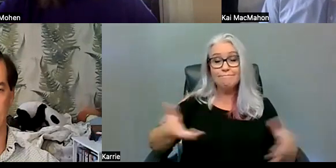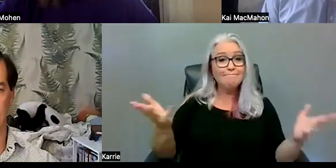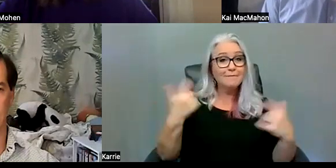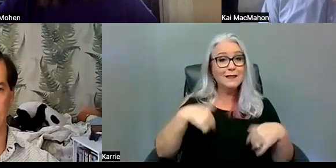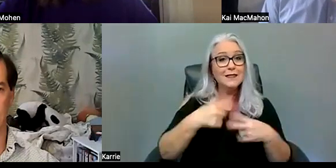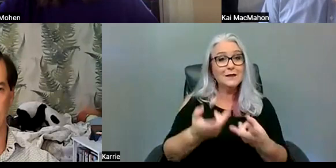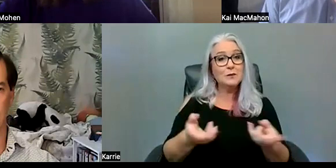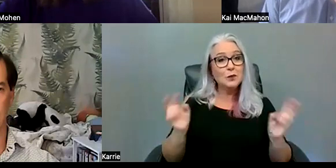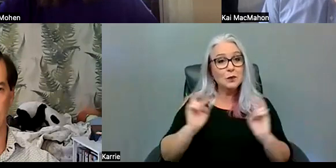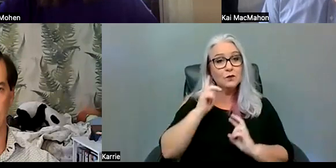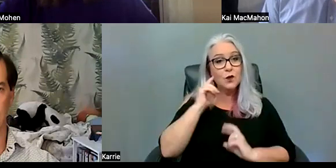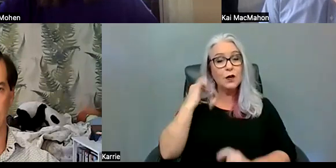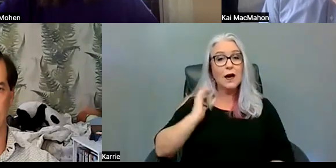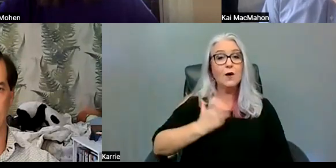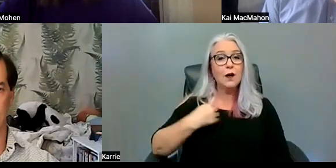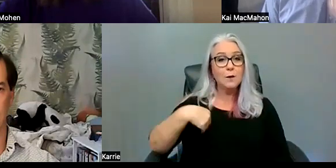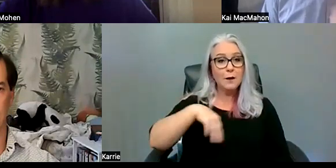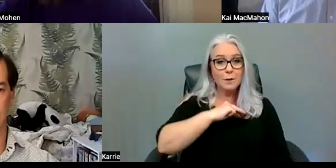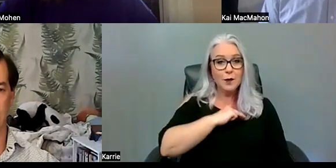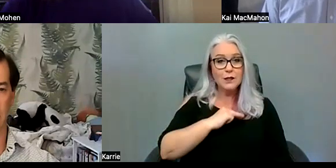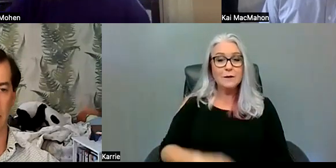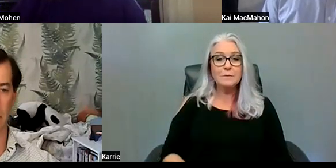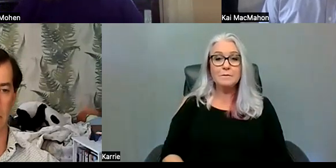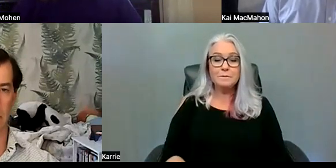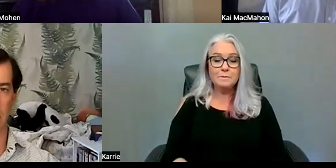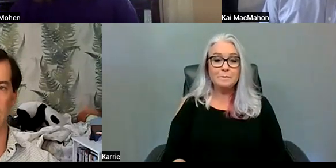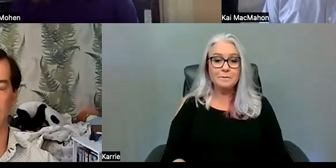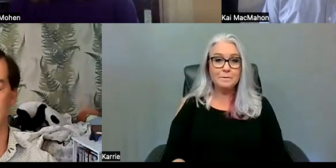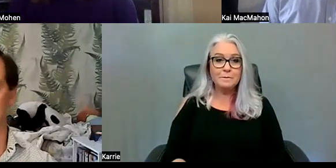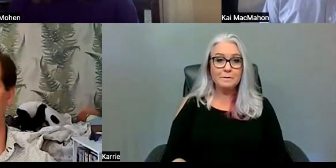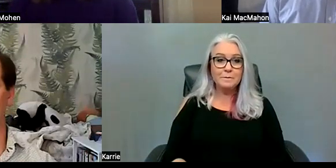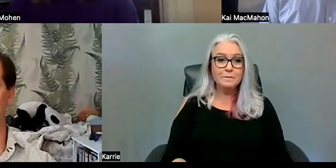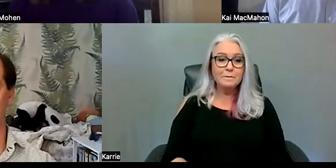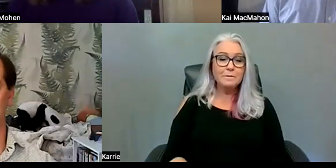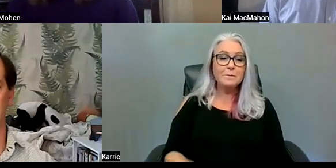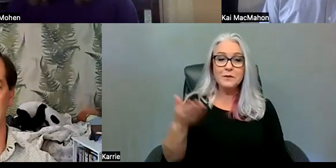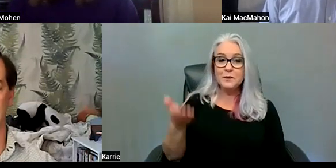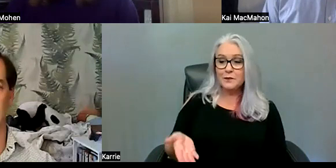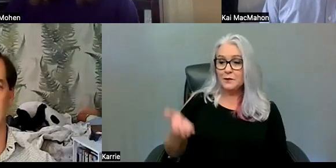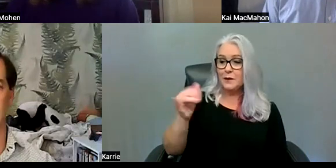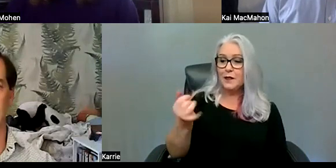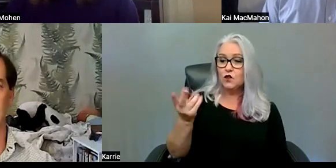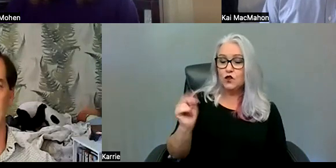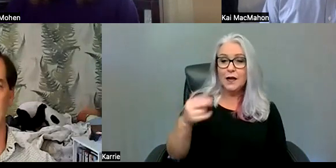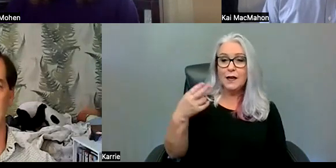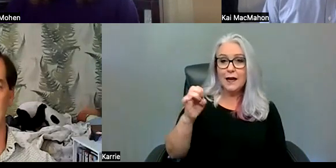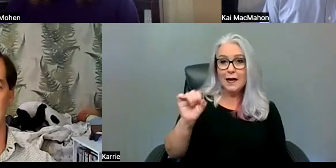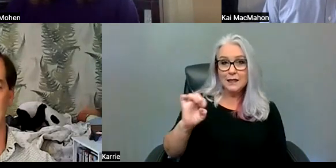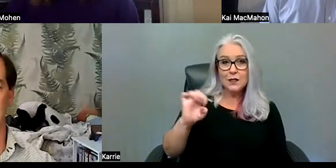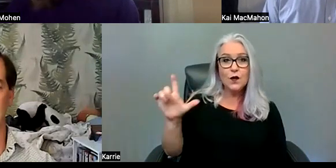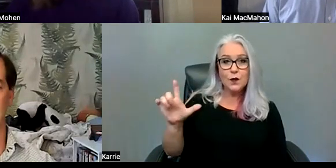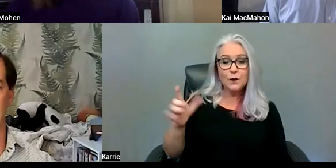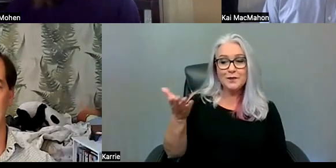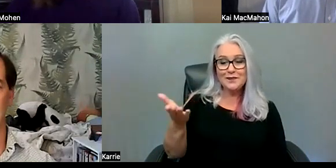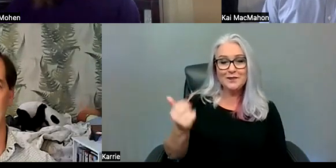will turn the meeting over to our moderator, Mr. Hessel. Hi, everyone. So this forum features